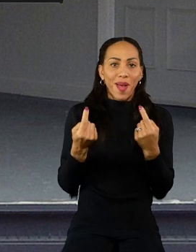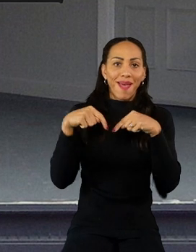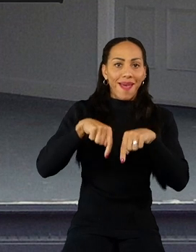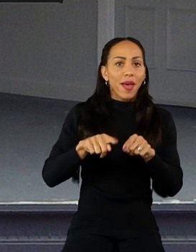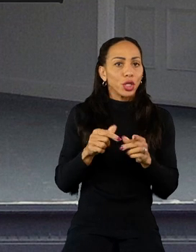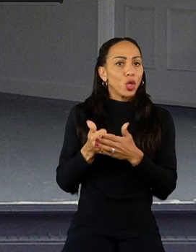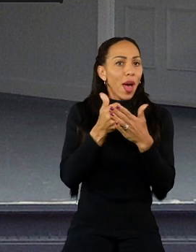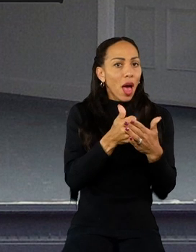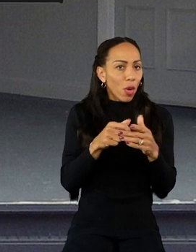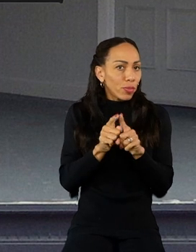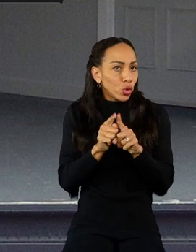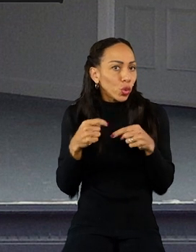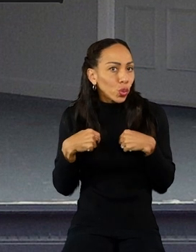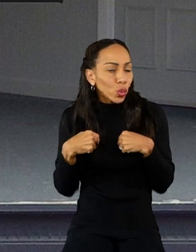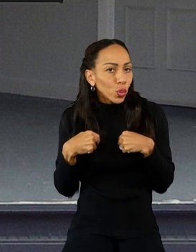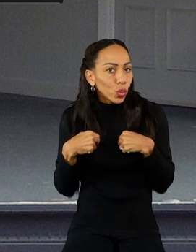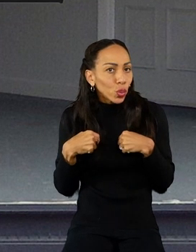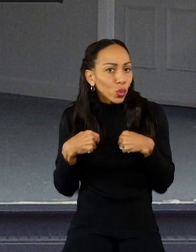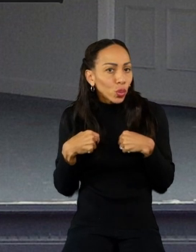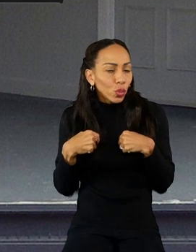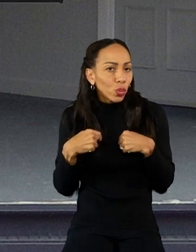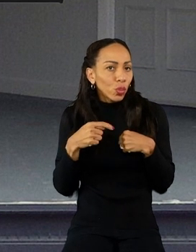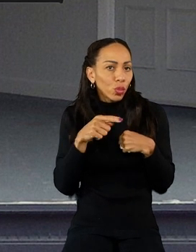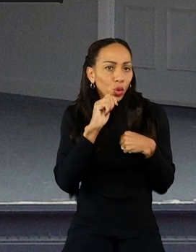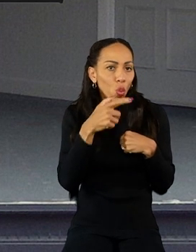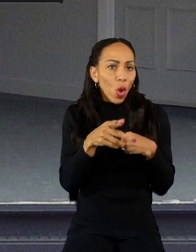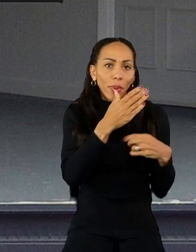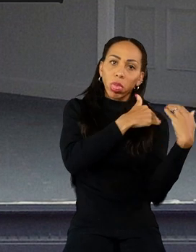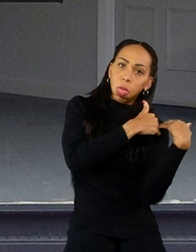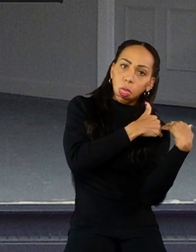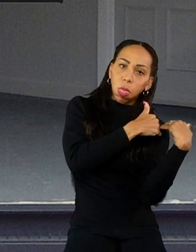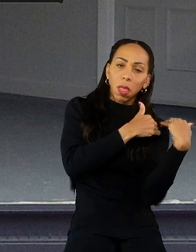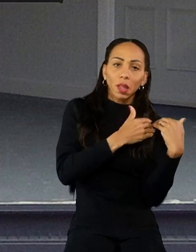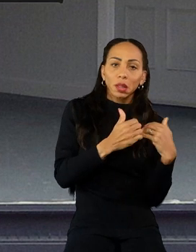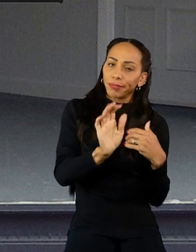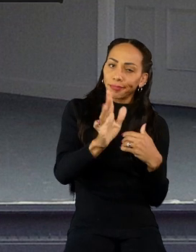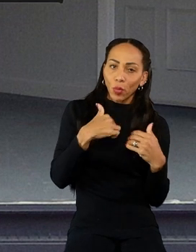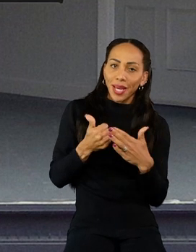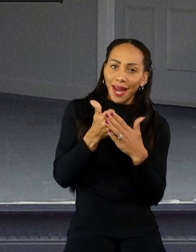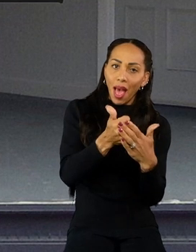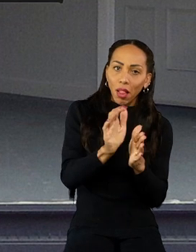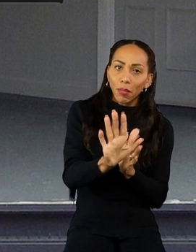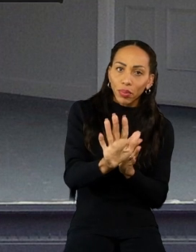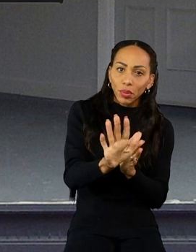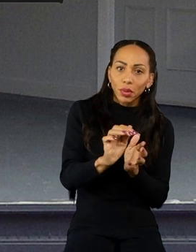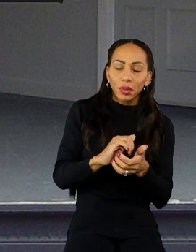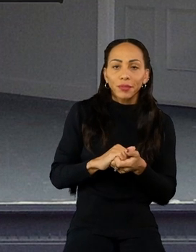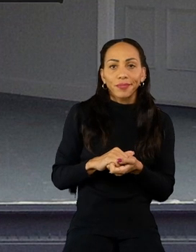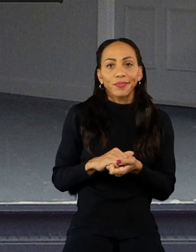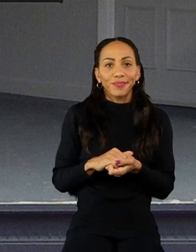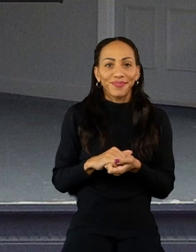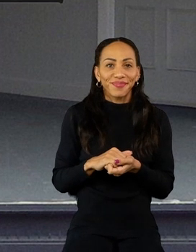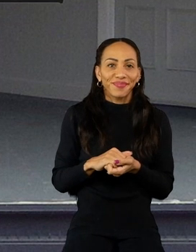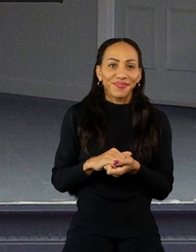And we're always here to help with that as well. So you know, don't feel as though you will get stuck in that situation. We're happy